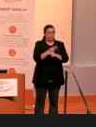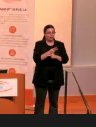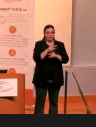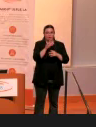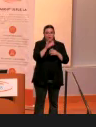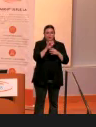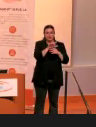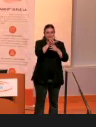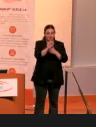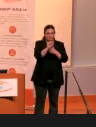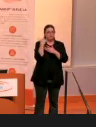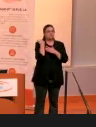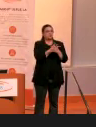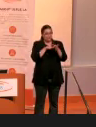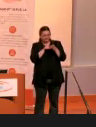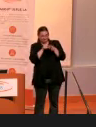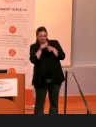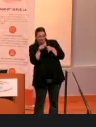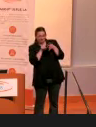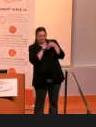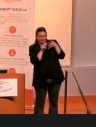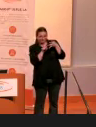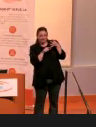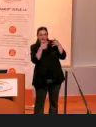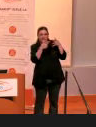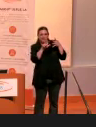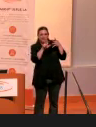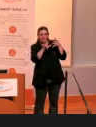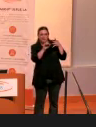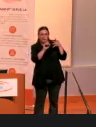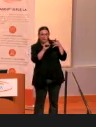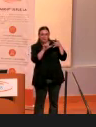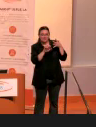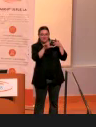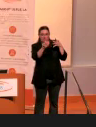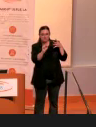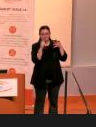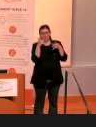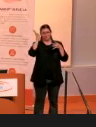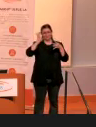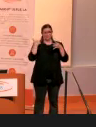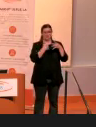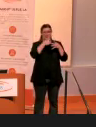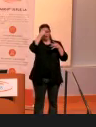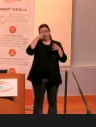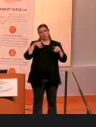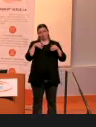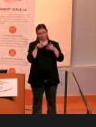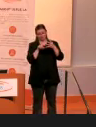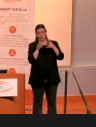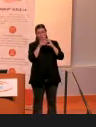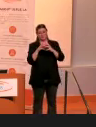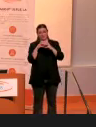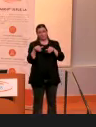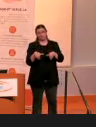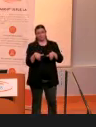spinal column called glial cells or microglia, which were previously thought to be just inert and didn't do anything,